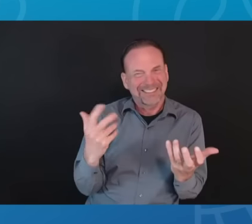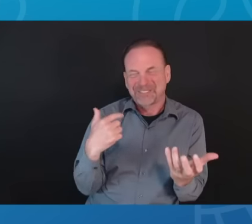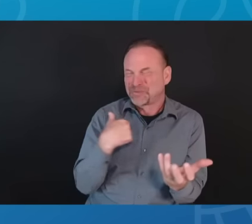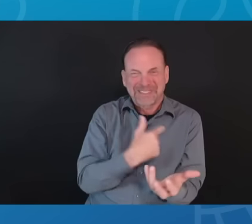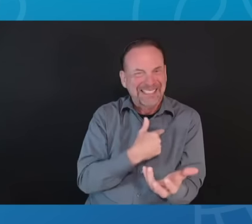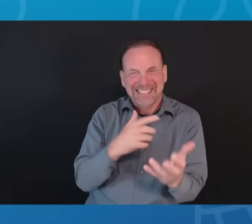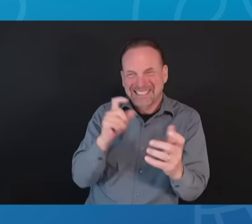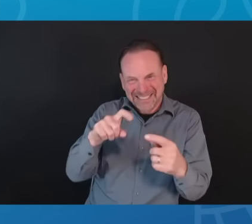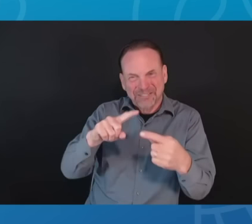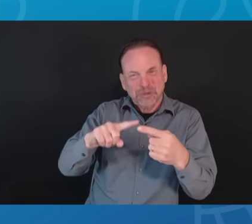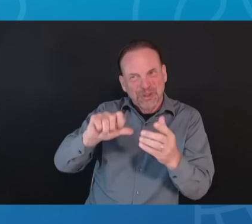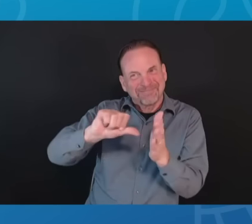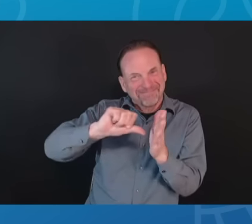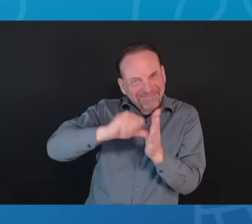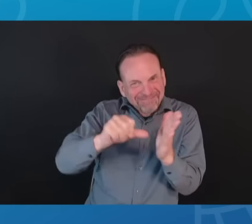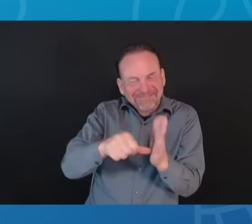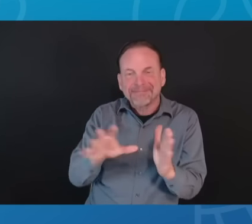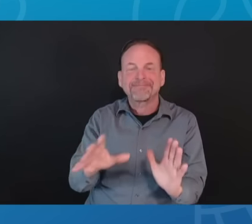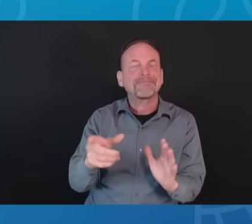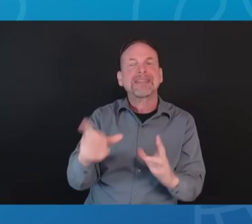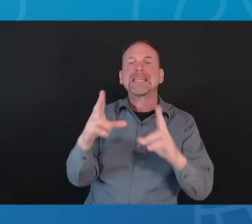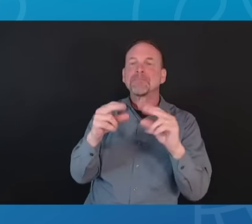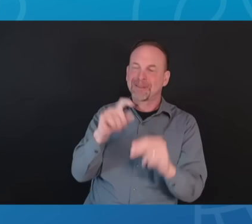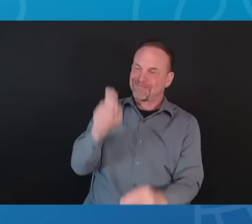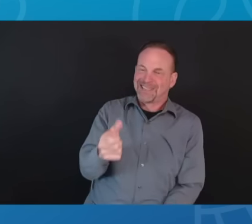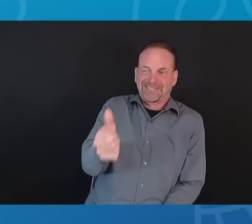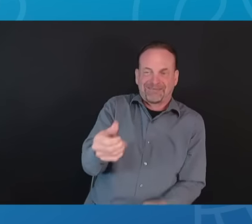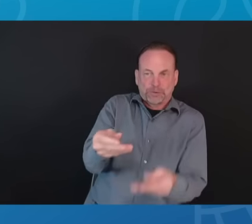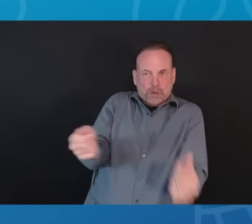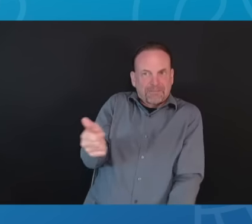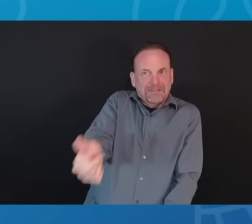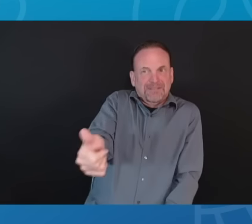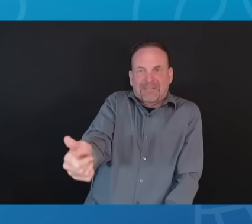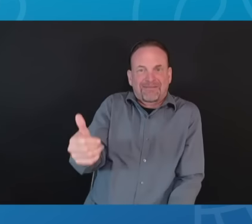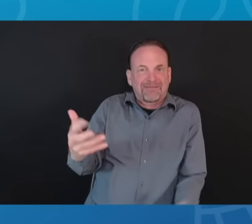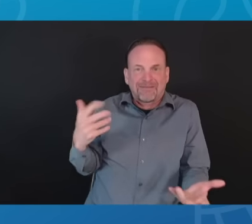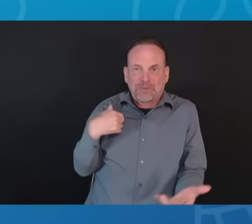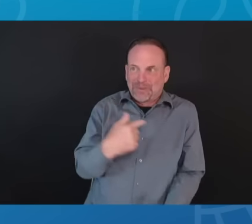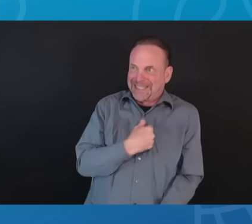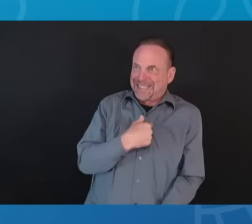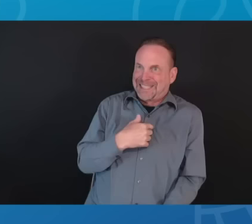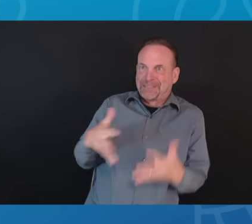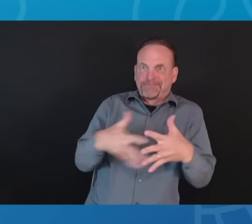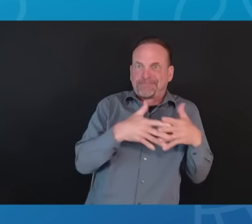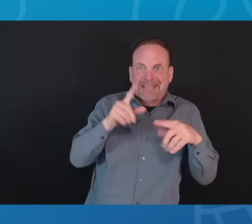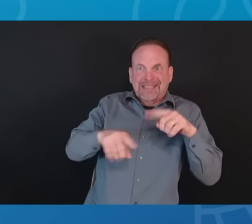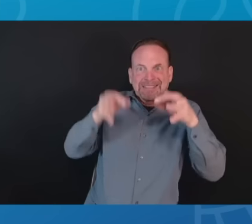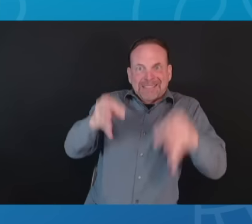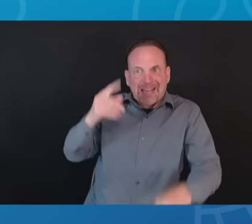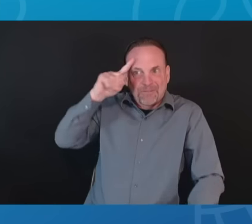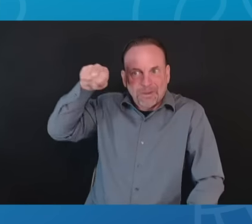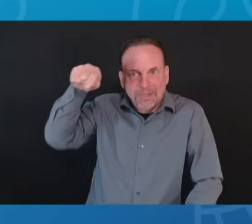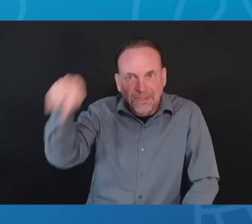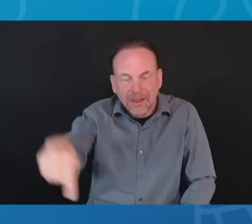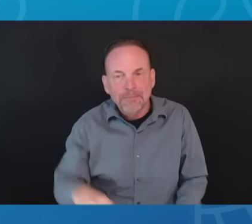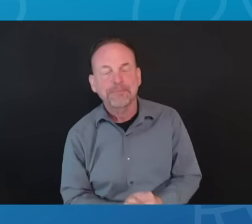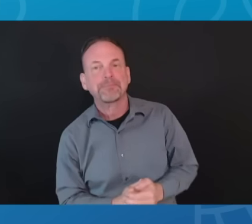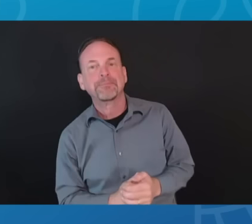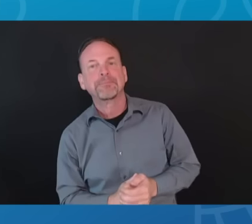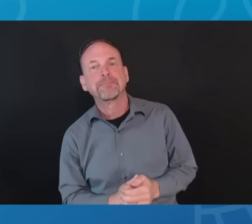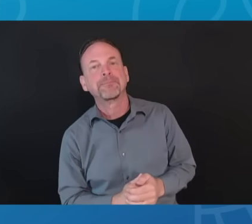offer assistance, but those are decisions for the Lebanese to make for themselves. Thank you. Thank you. I have